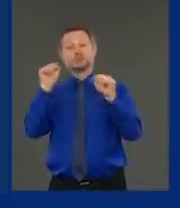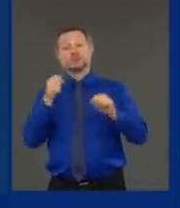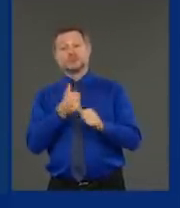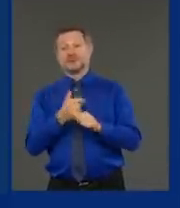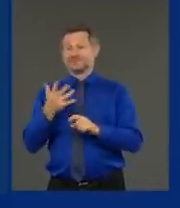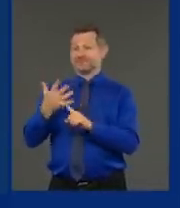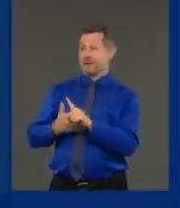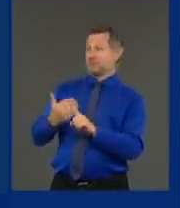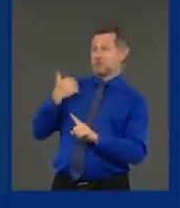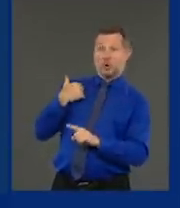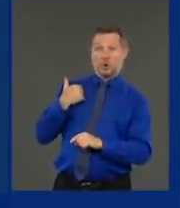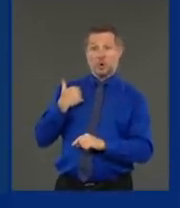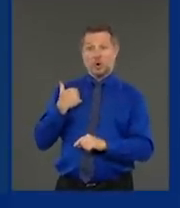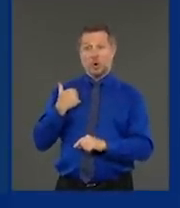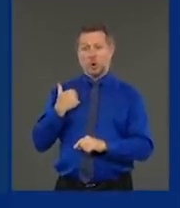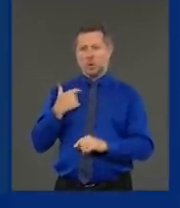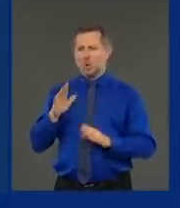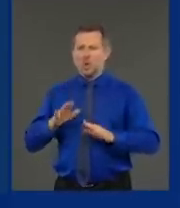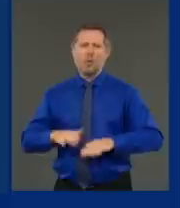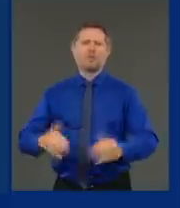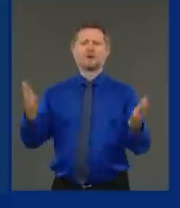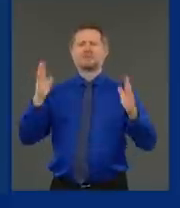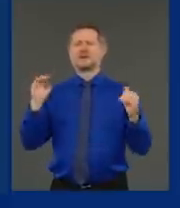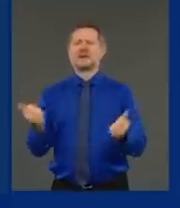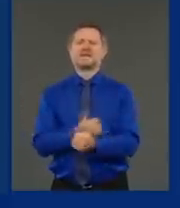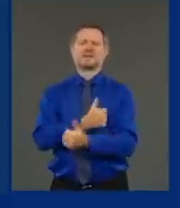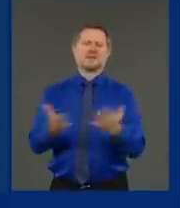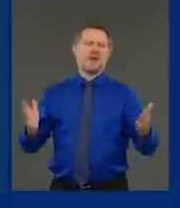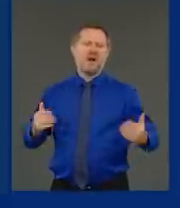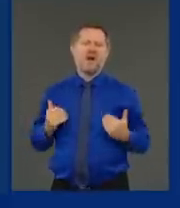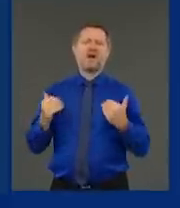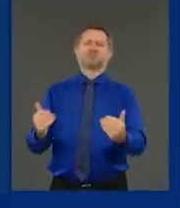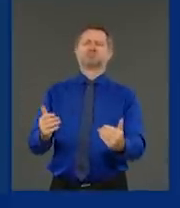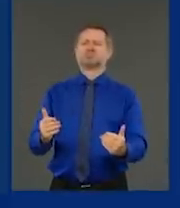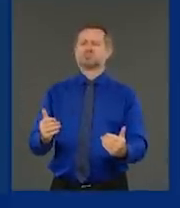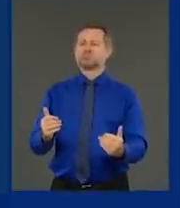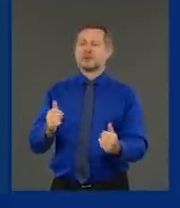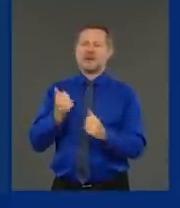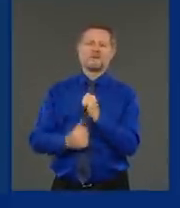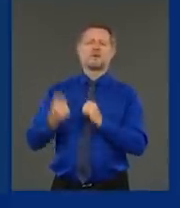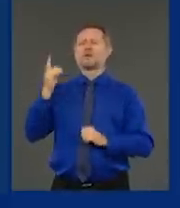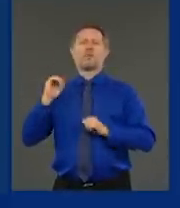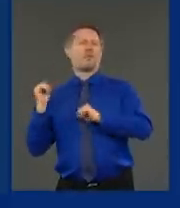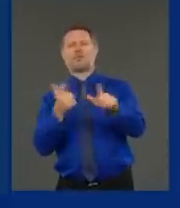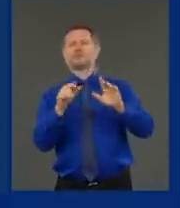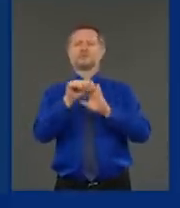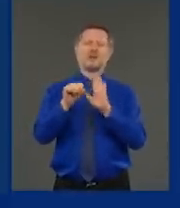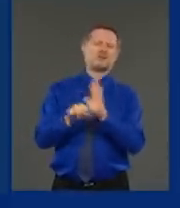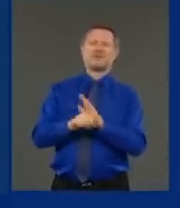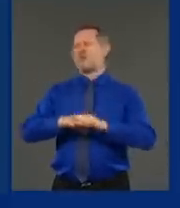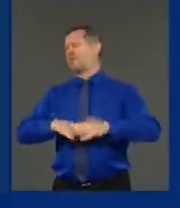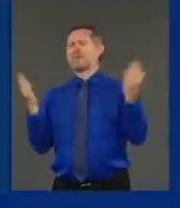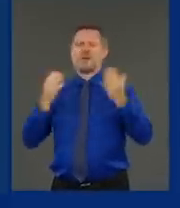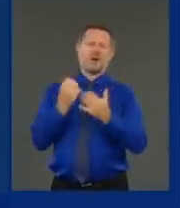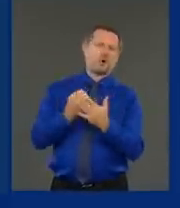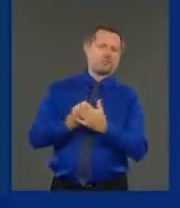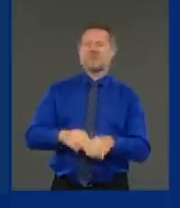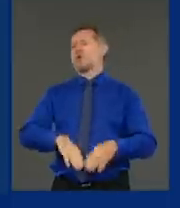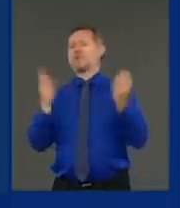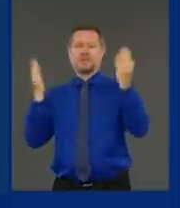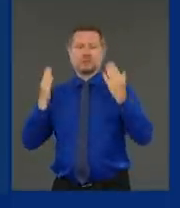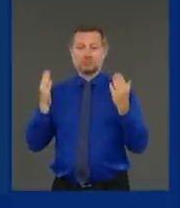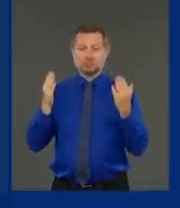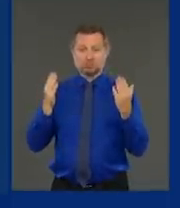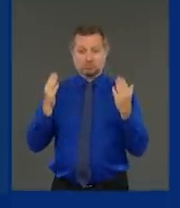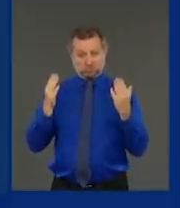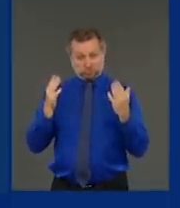ago, reopen the economy, liberate the states, liberate the economy. His governors